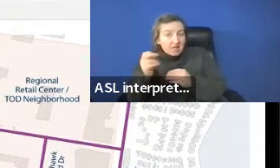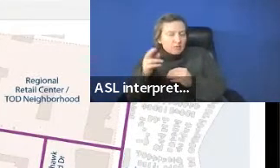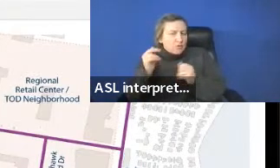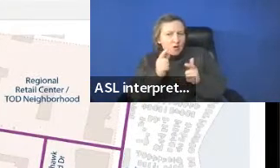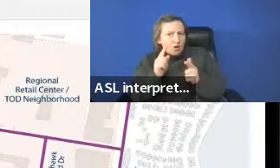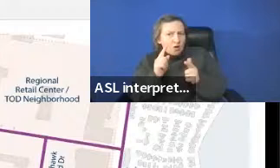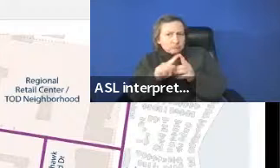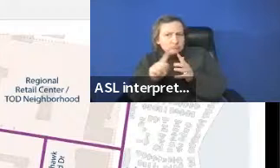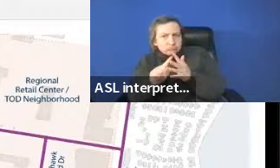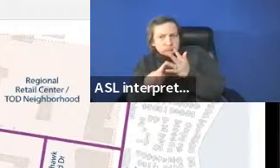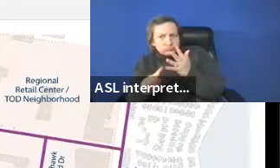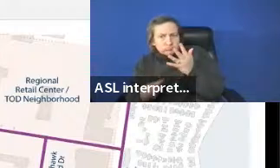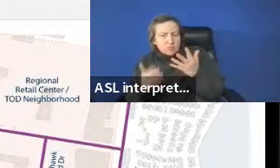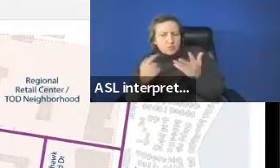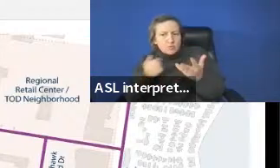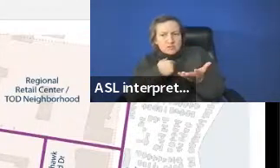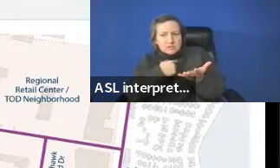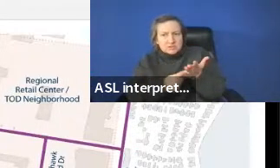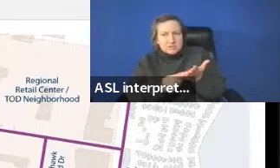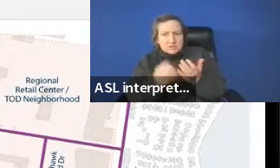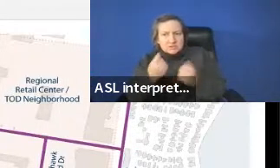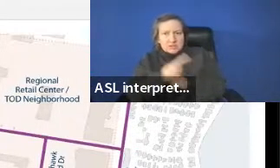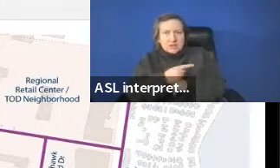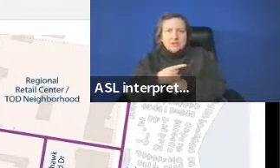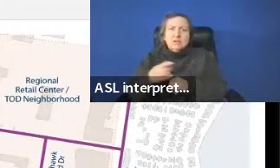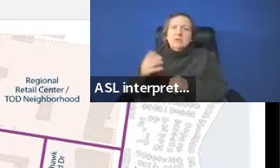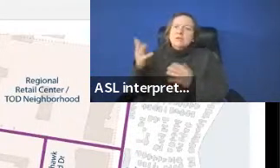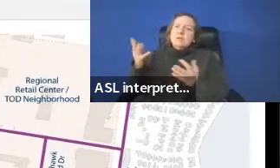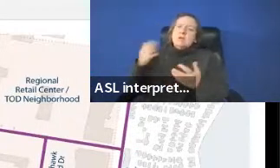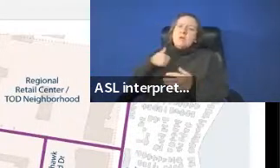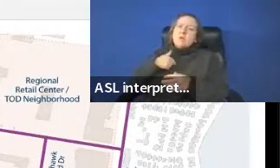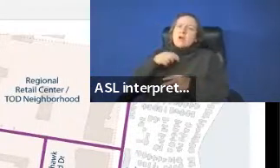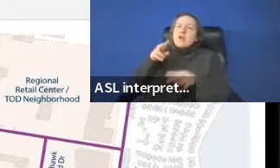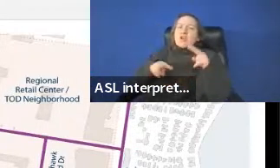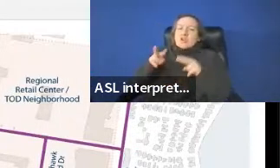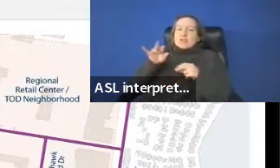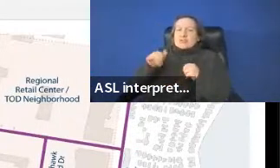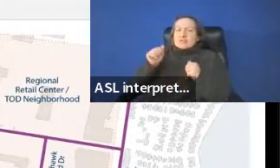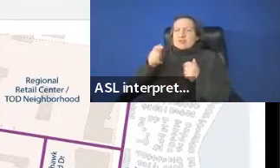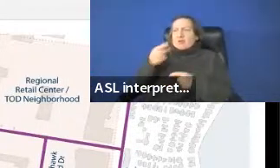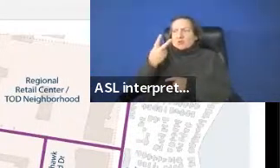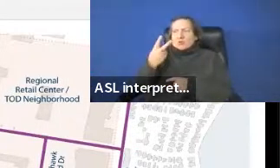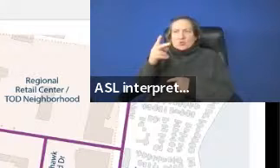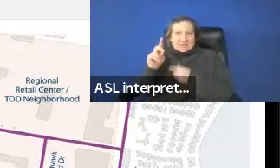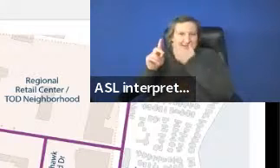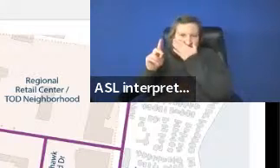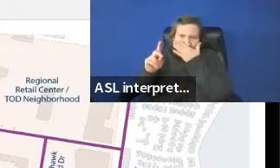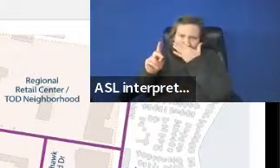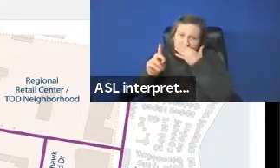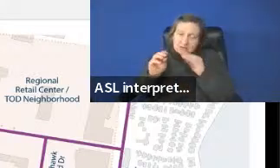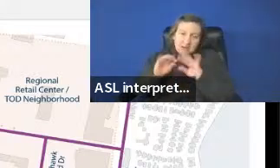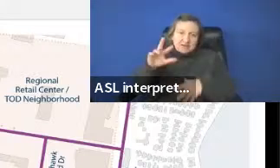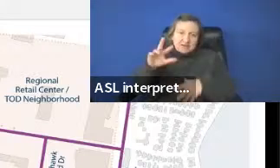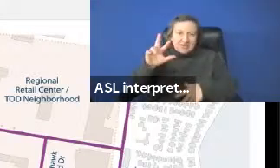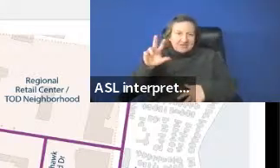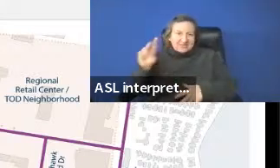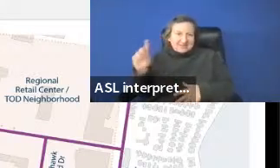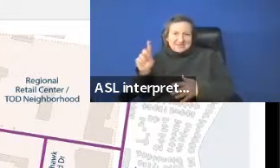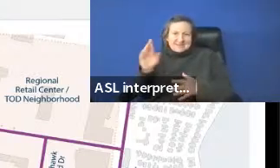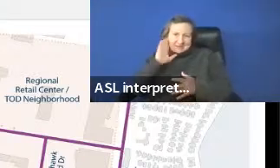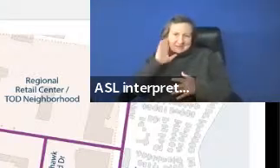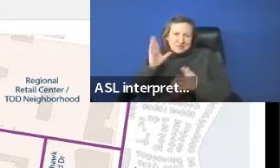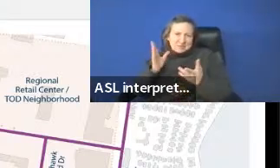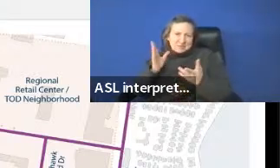we've discussed today? Well, we're looking at this all in 2 dimensions, and obviously the third dimension is critical